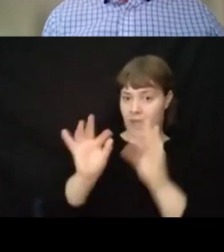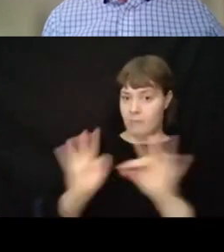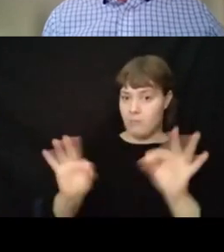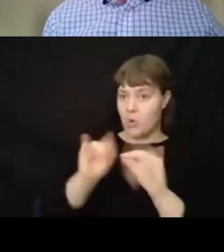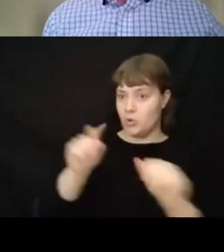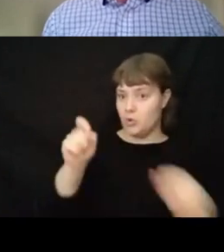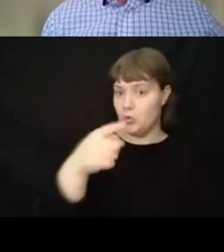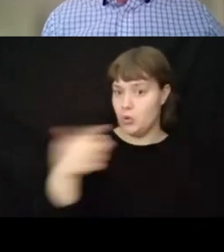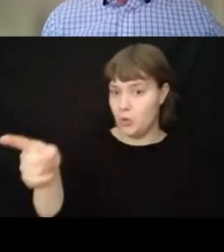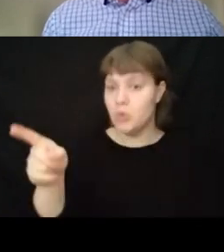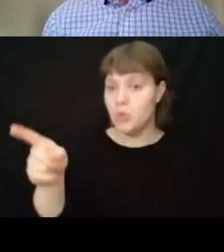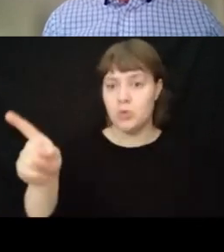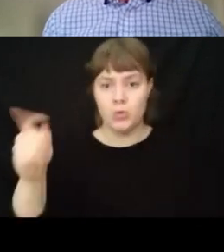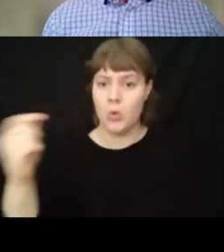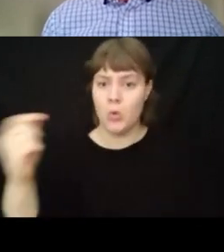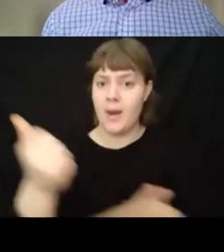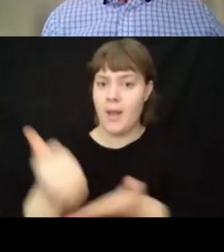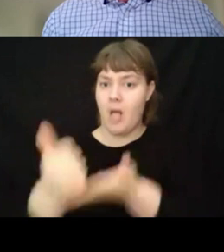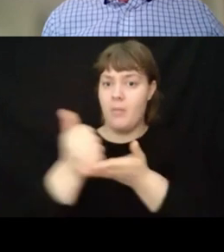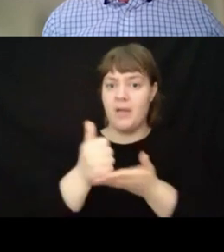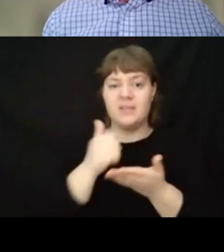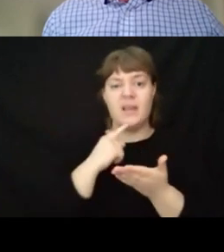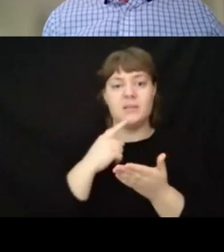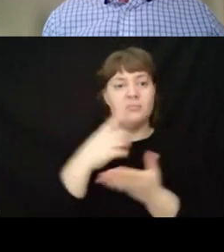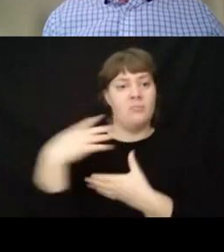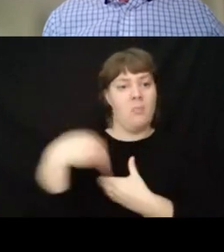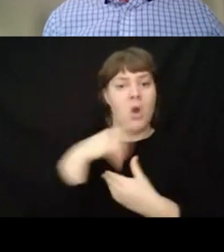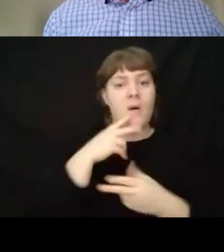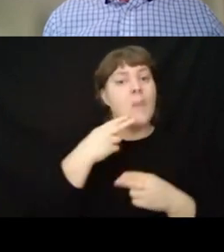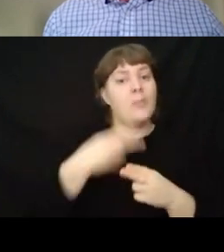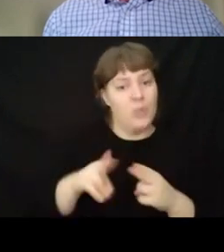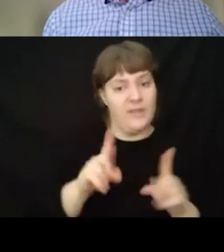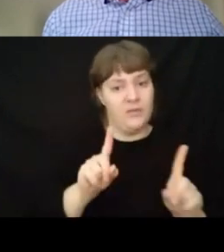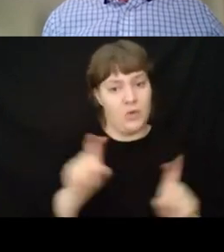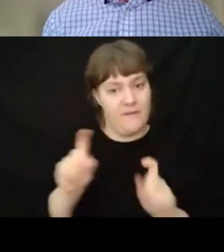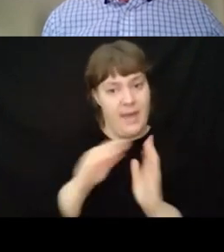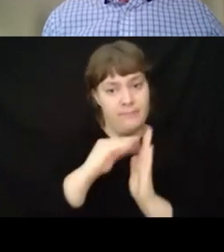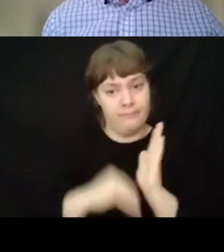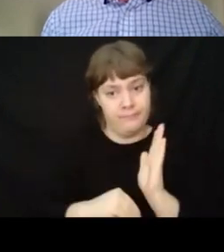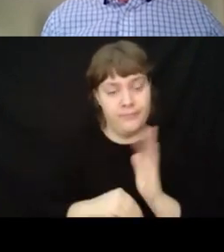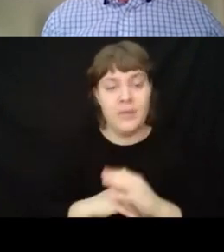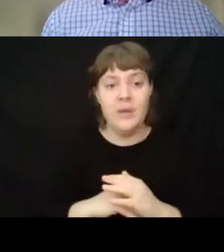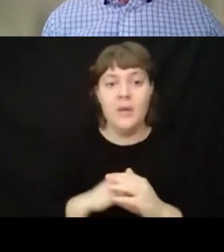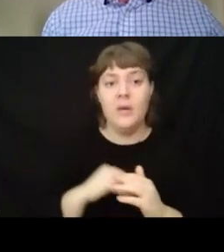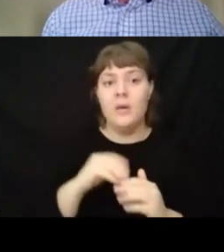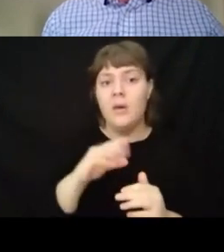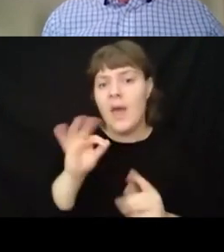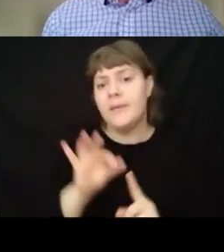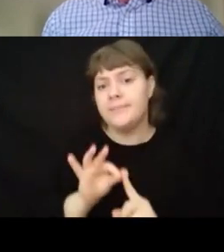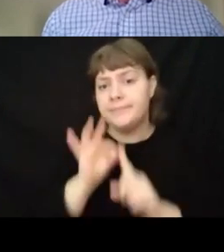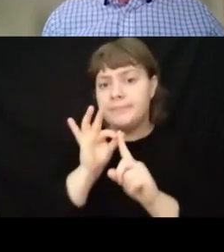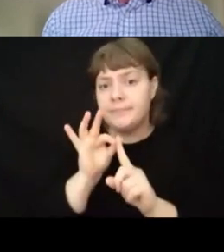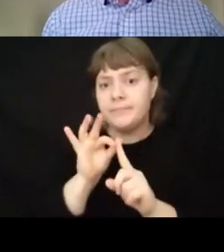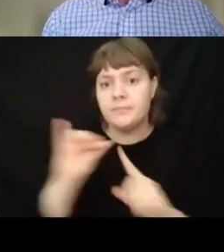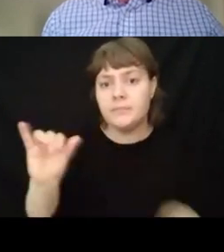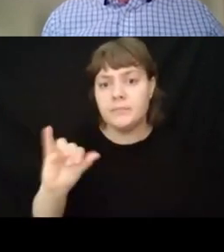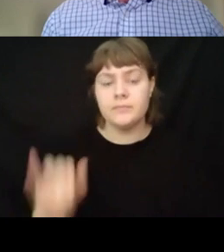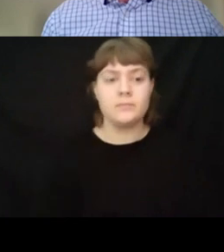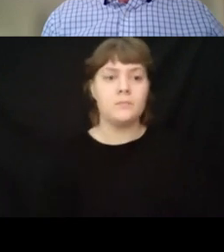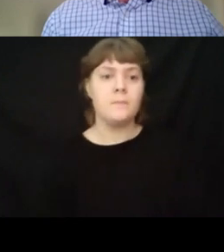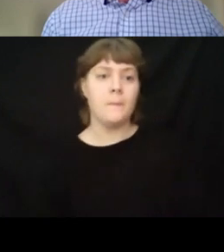as part of that really brief survey. I wanted to just highlight too about something